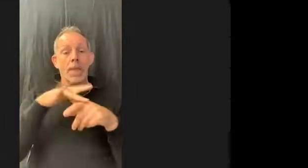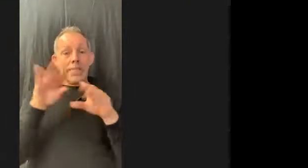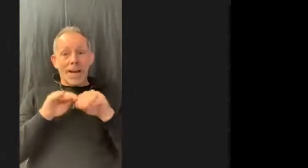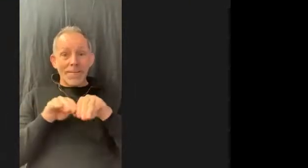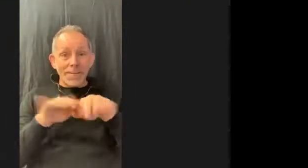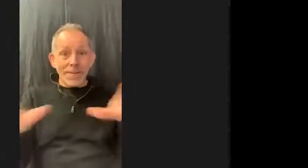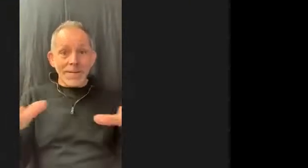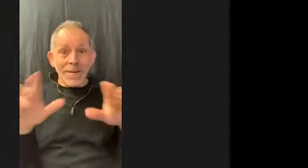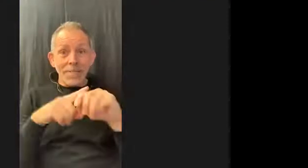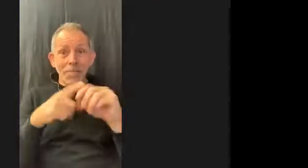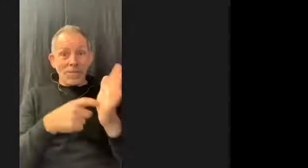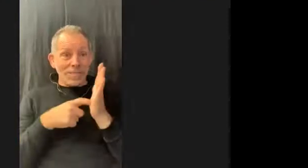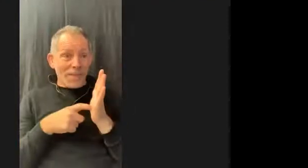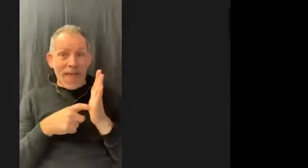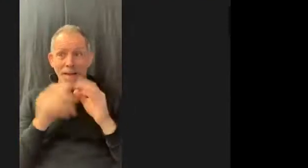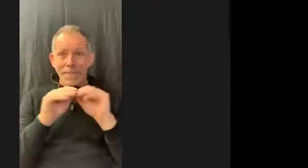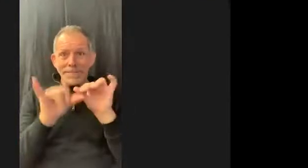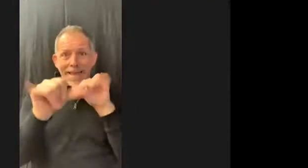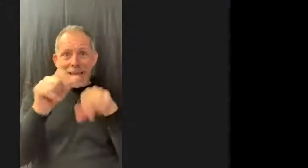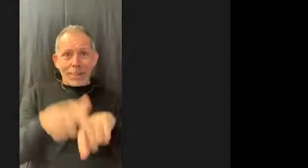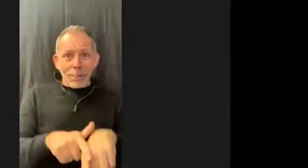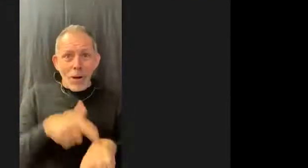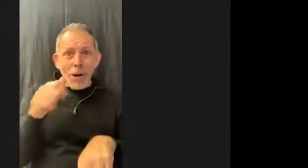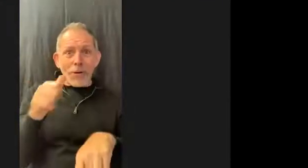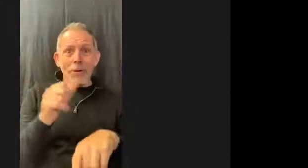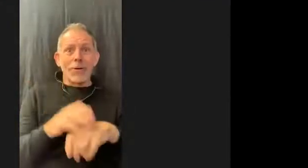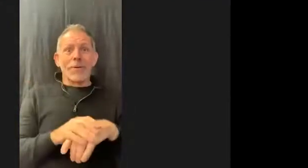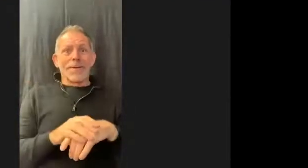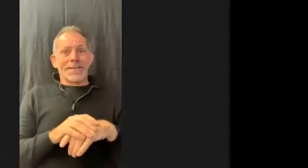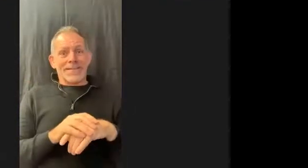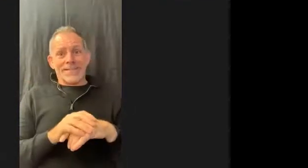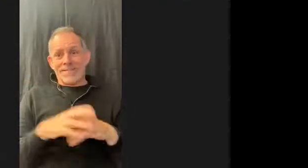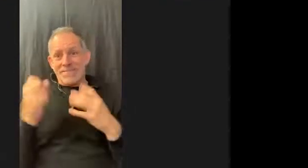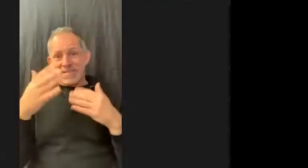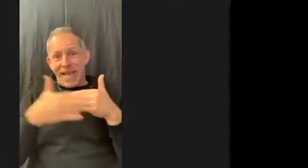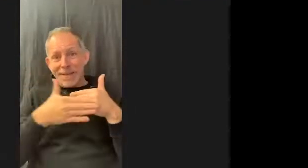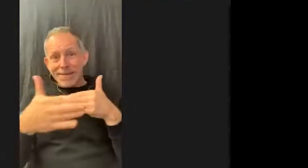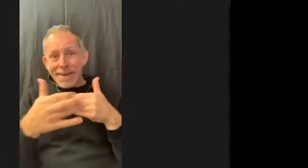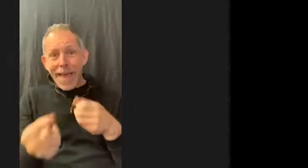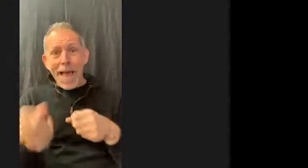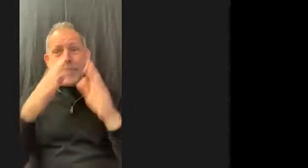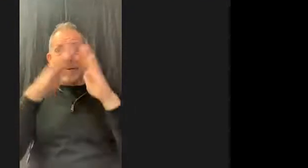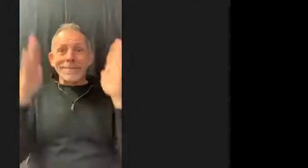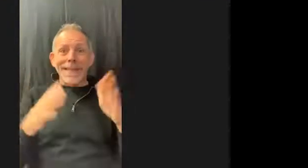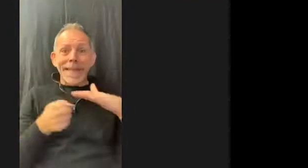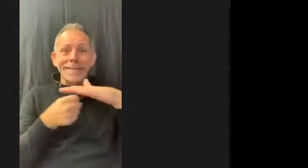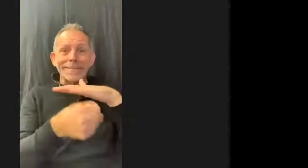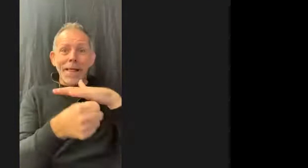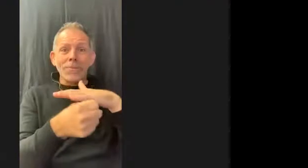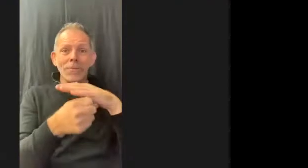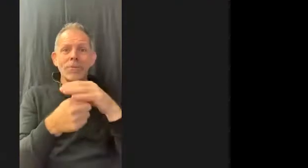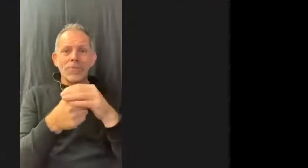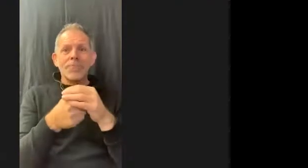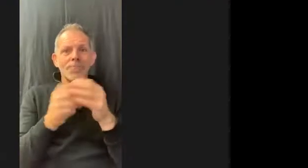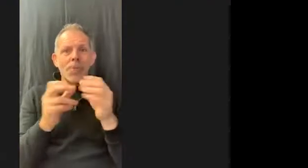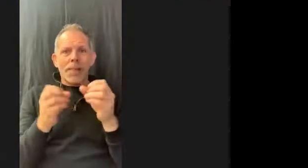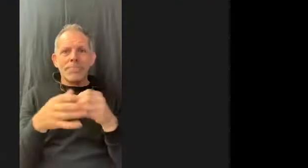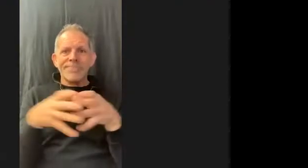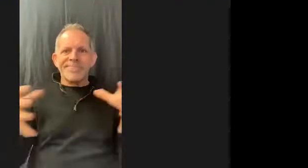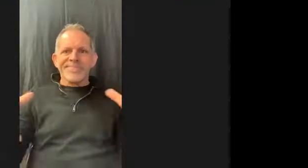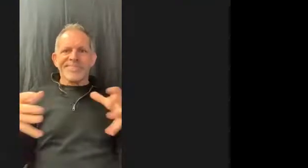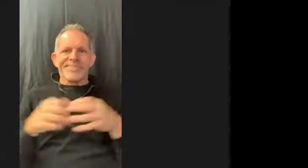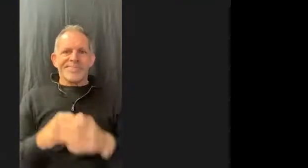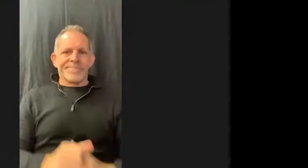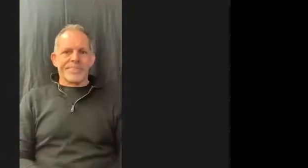which sheltering is needed will continue to grow, particularly since individuals experiencing housing insecurity and homelessness have